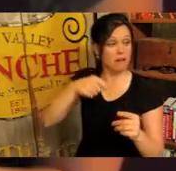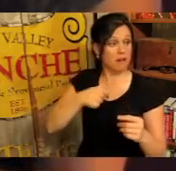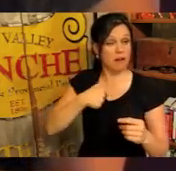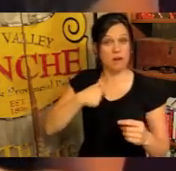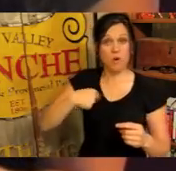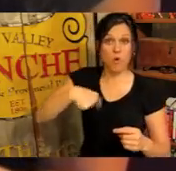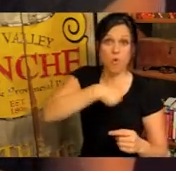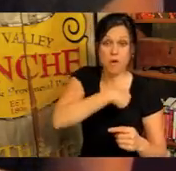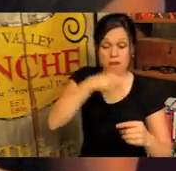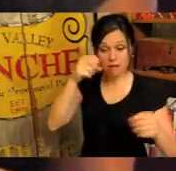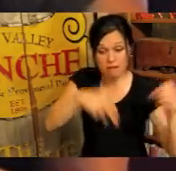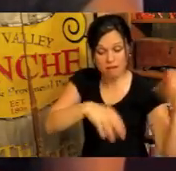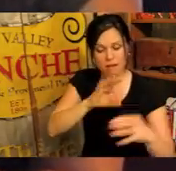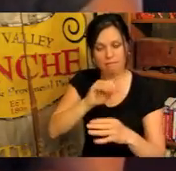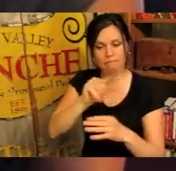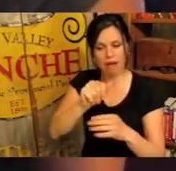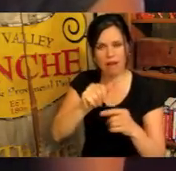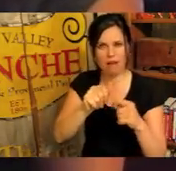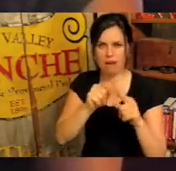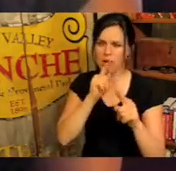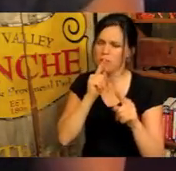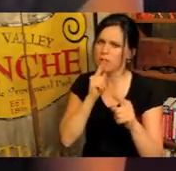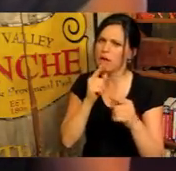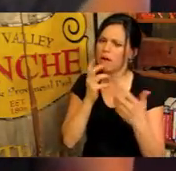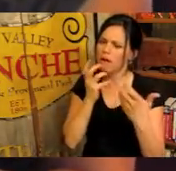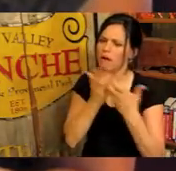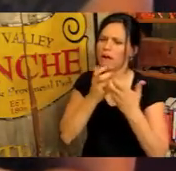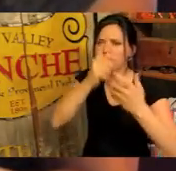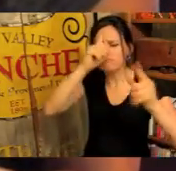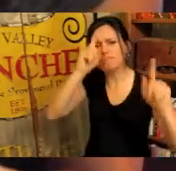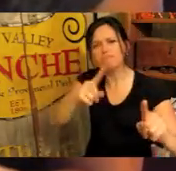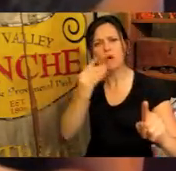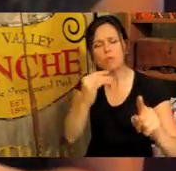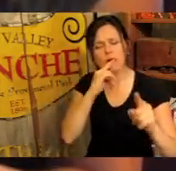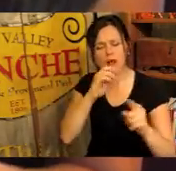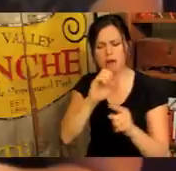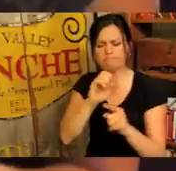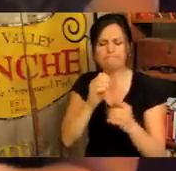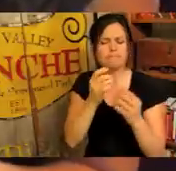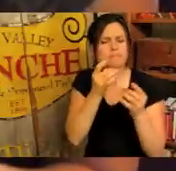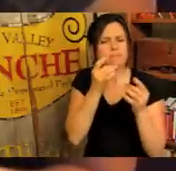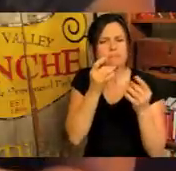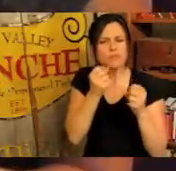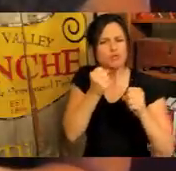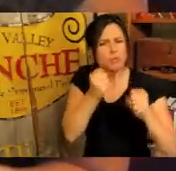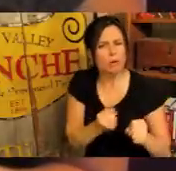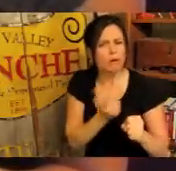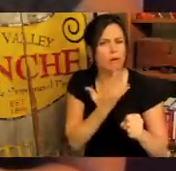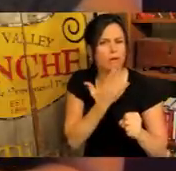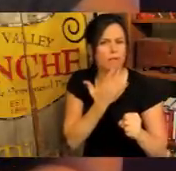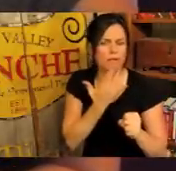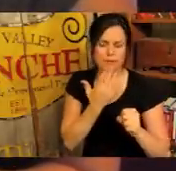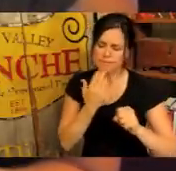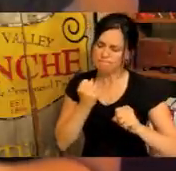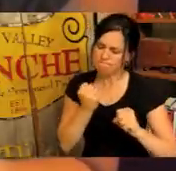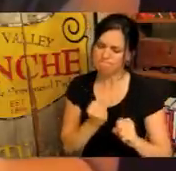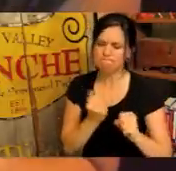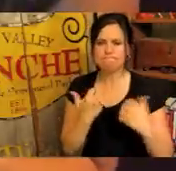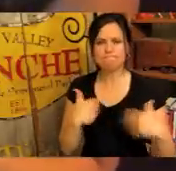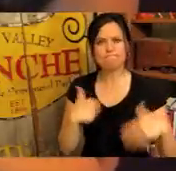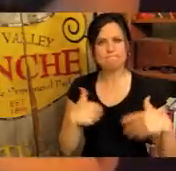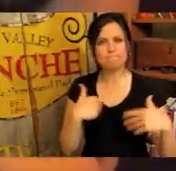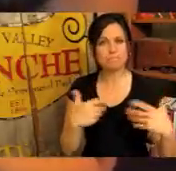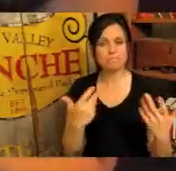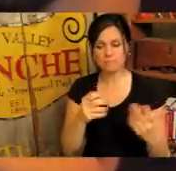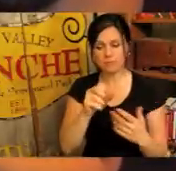is it's delicious because it's so sharp. And the spelt flour works amazingly well, actually.